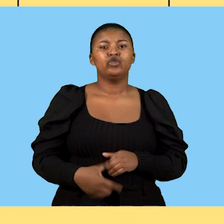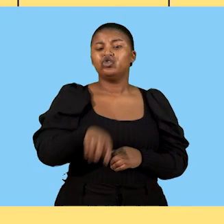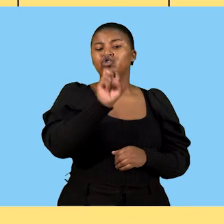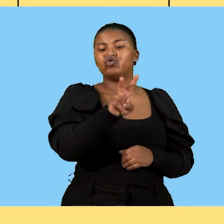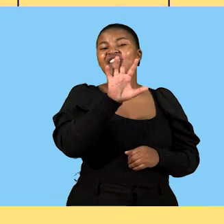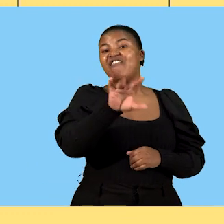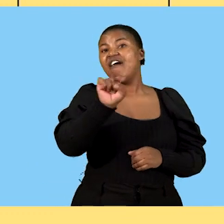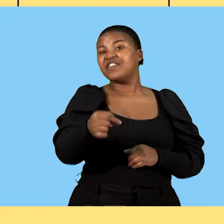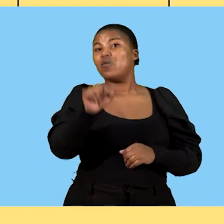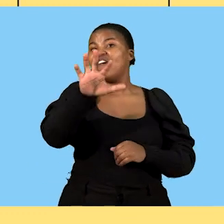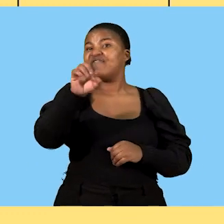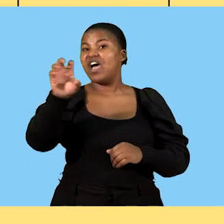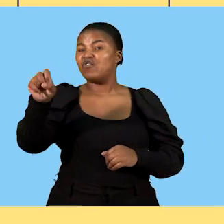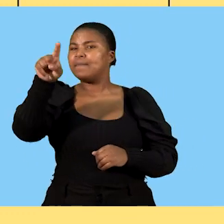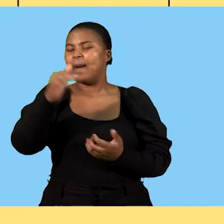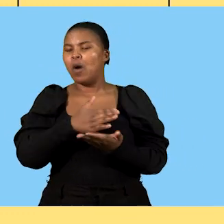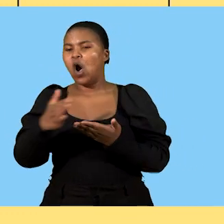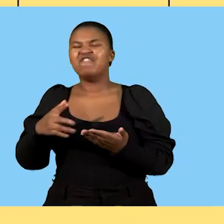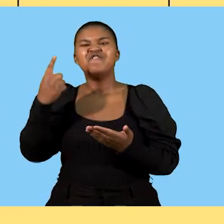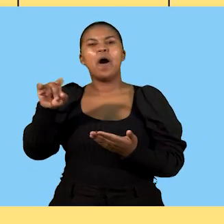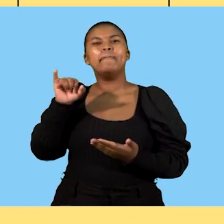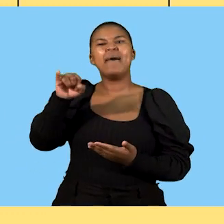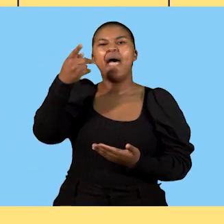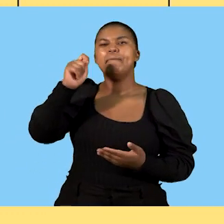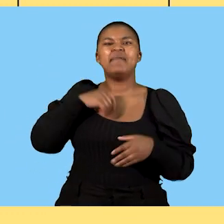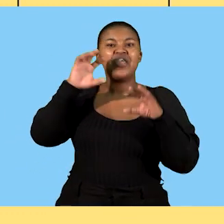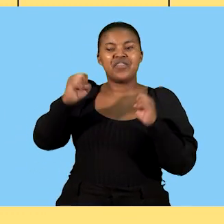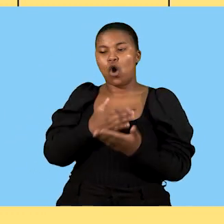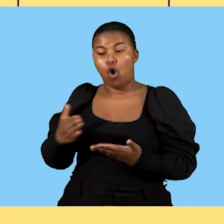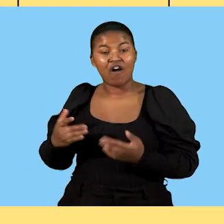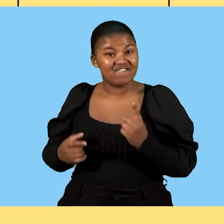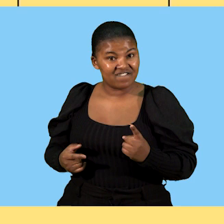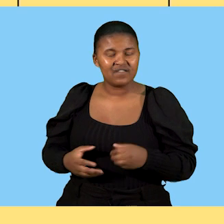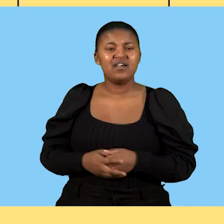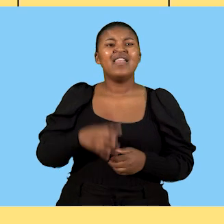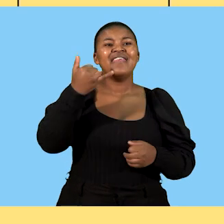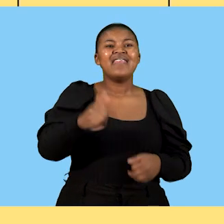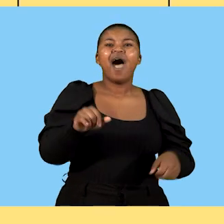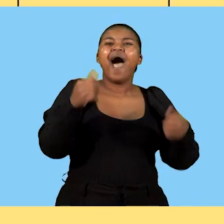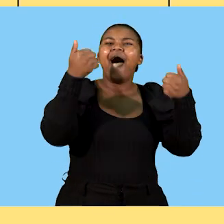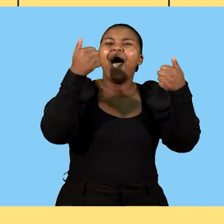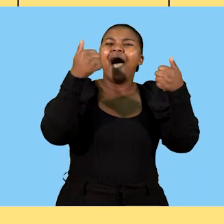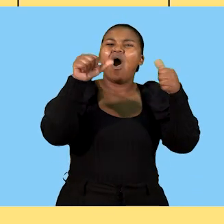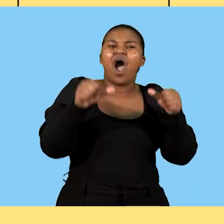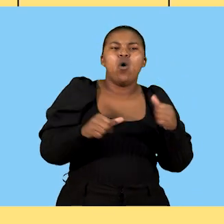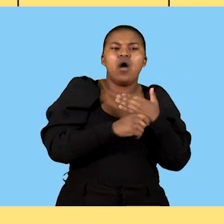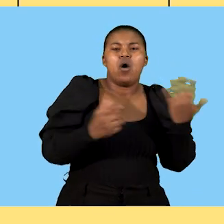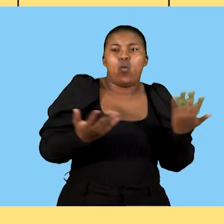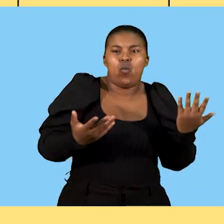the 25,500, which was written off as a bad debt. The account to debit is